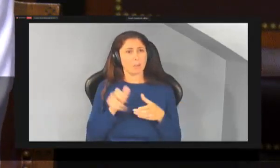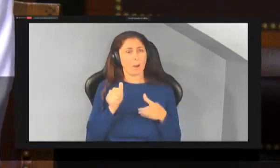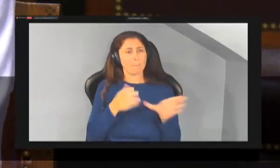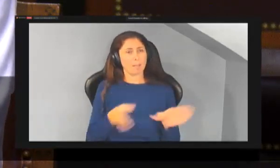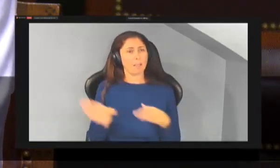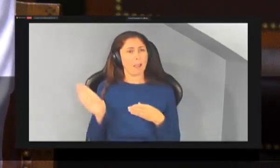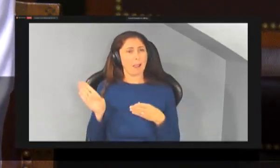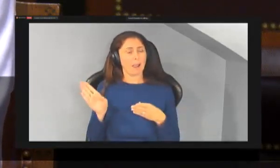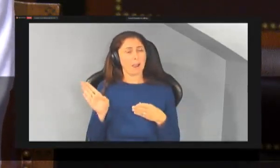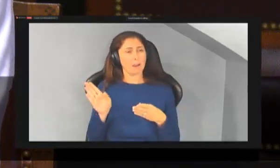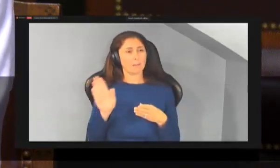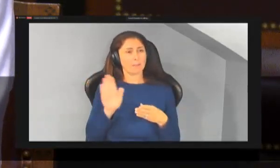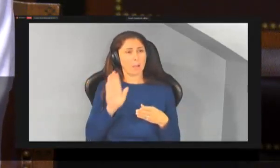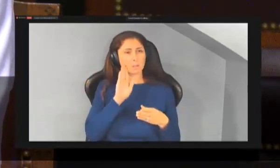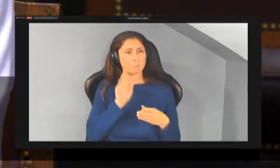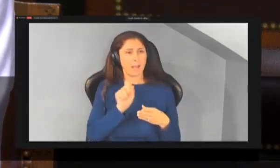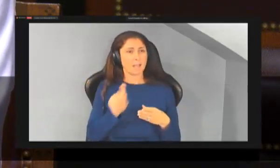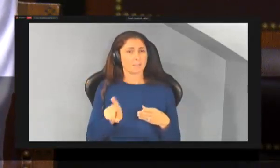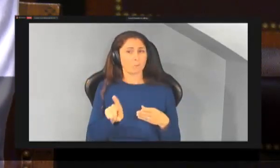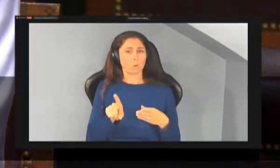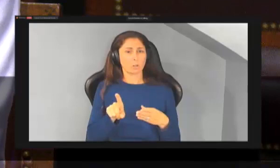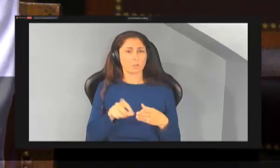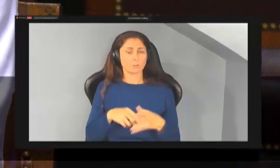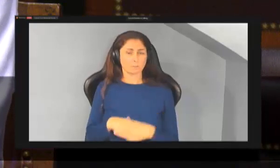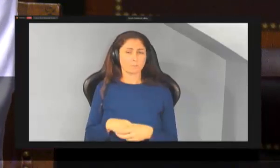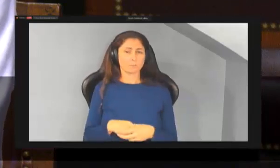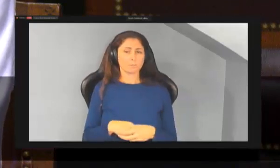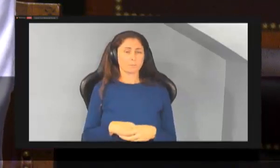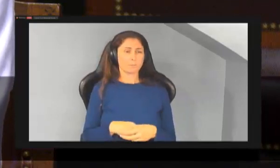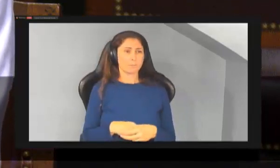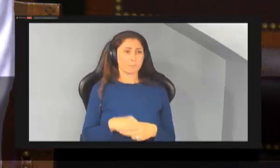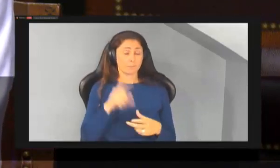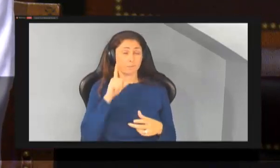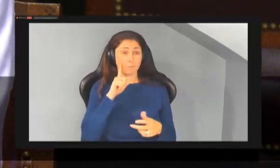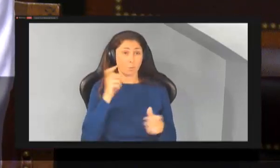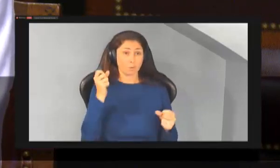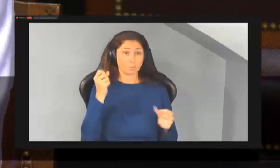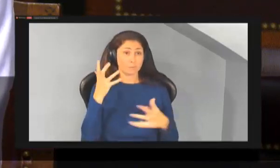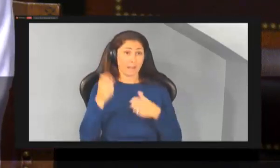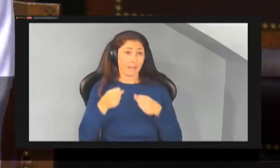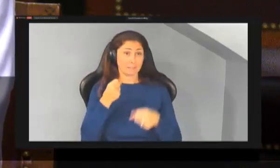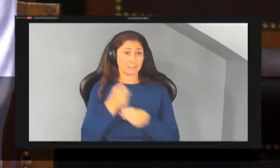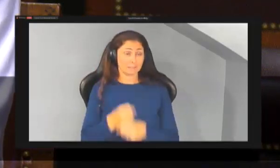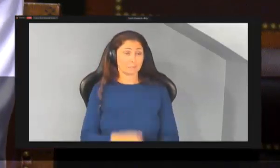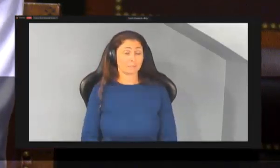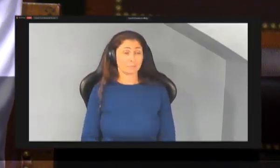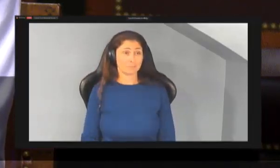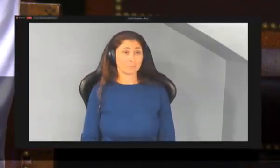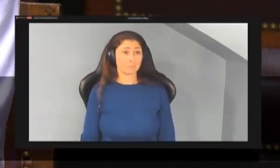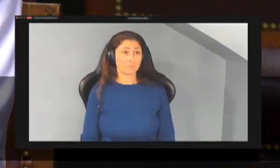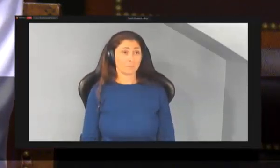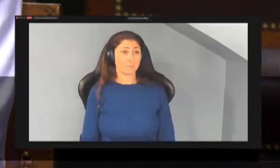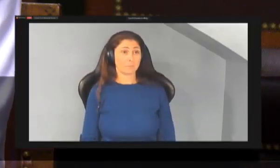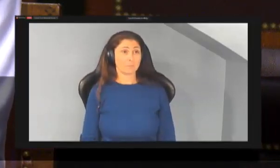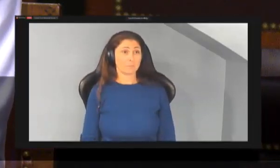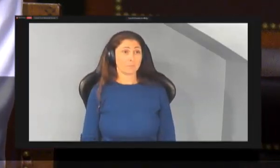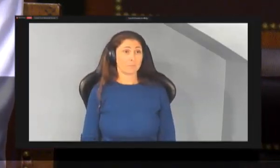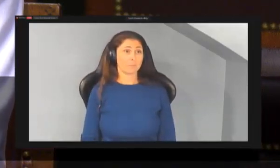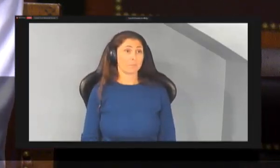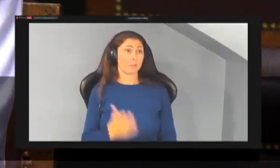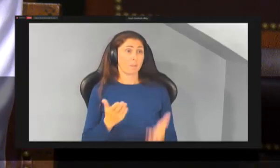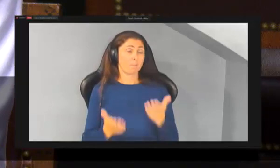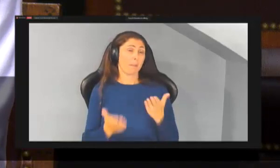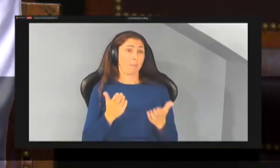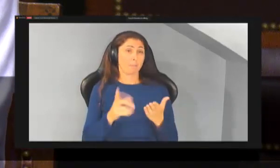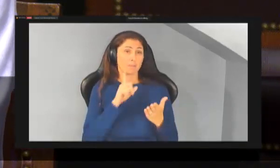been asked for decades. And maybe that is really the challenge that is